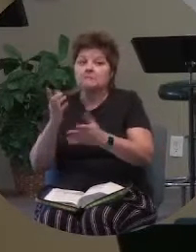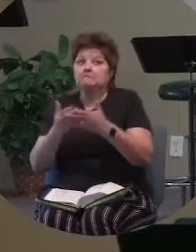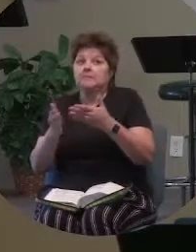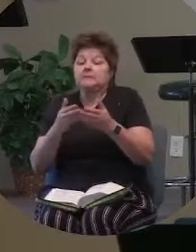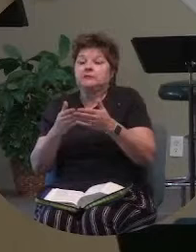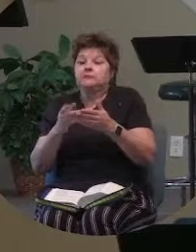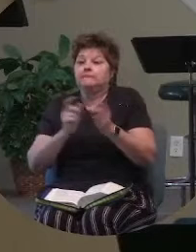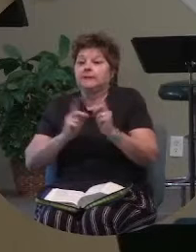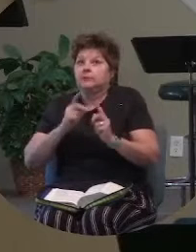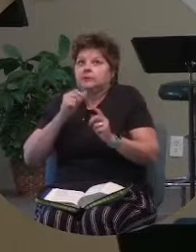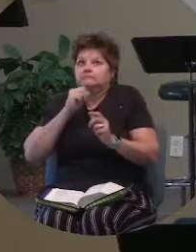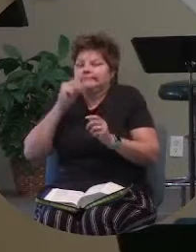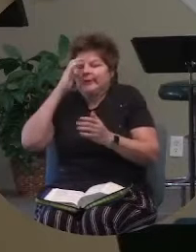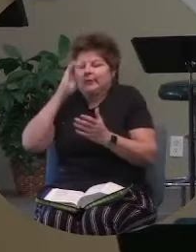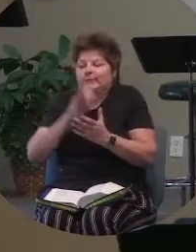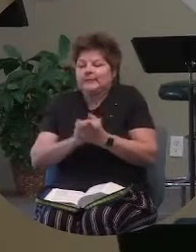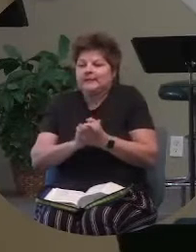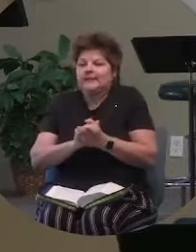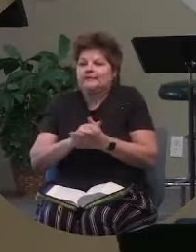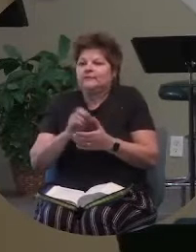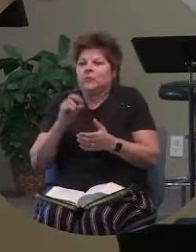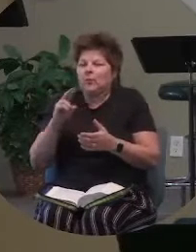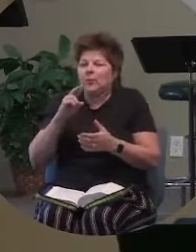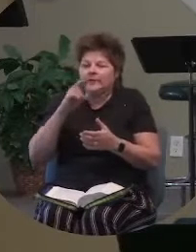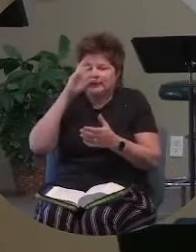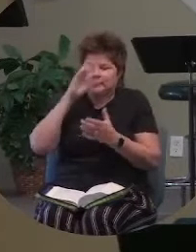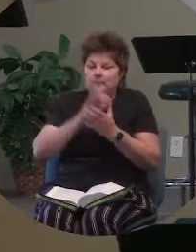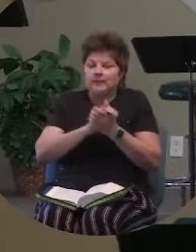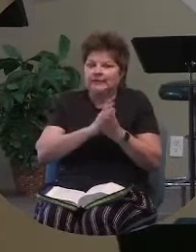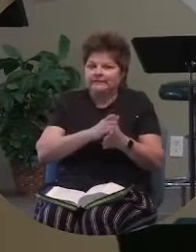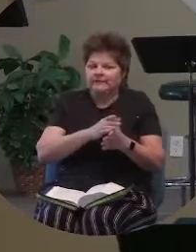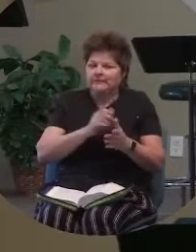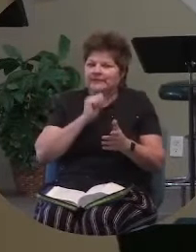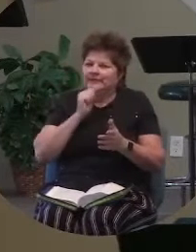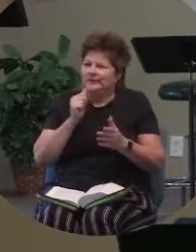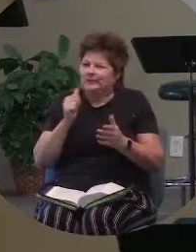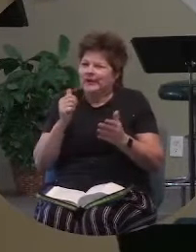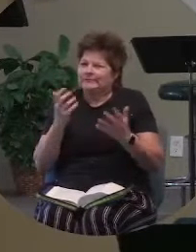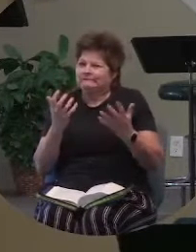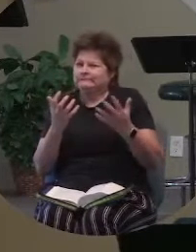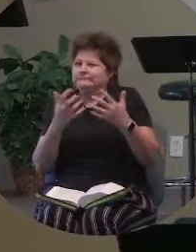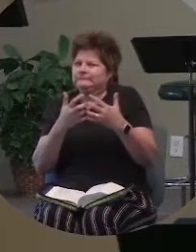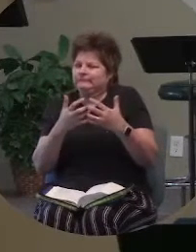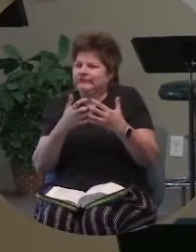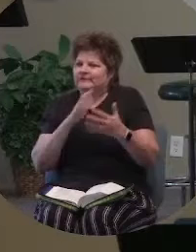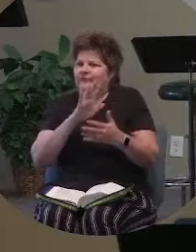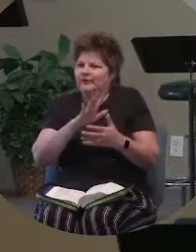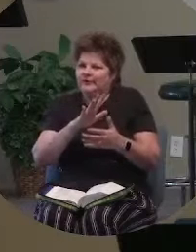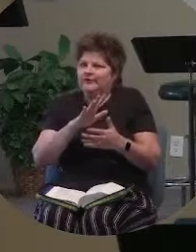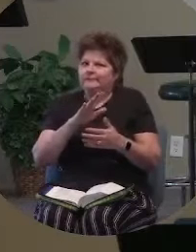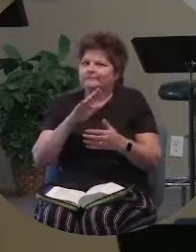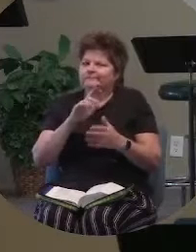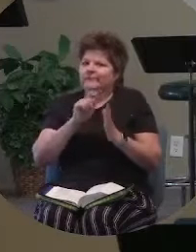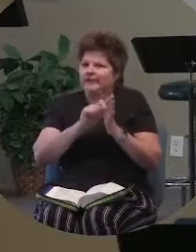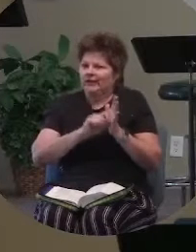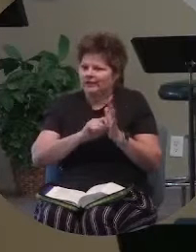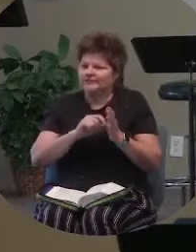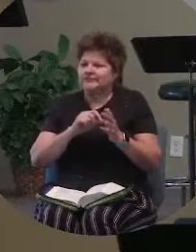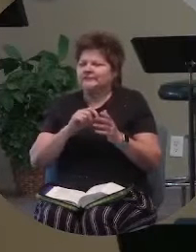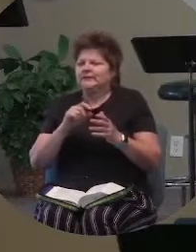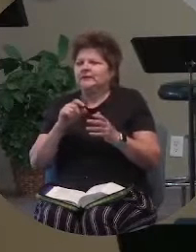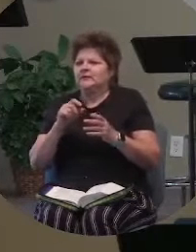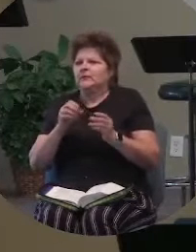there's believers that don't quite match your theology and your doctrine, or put you in a